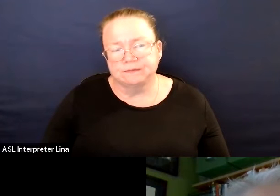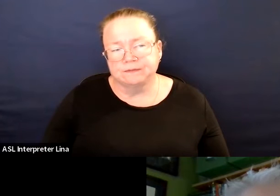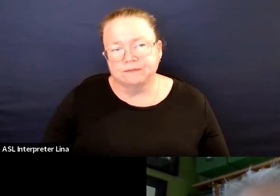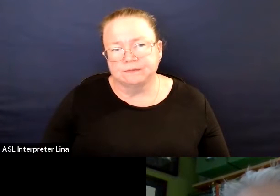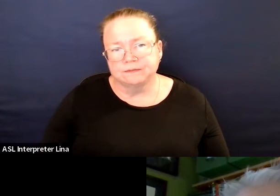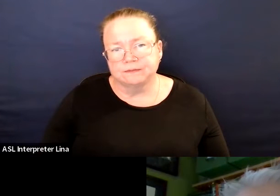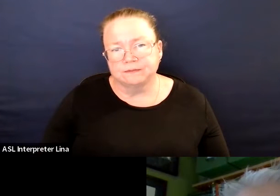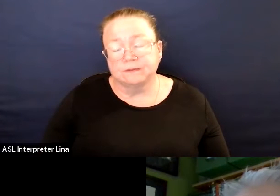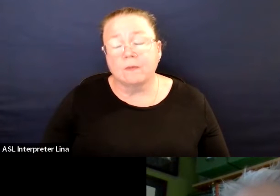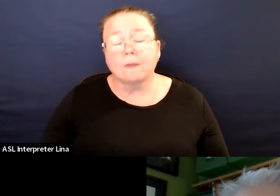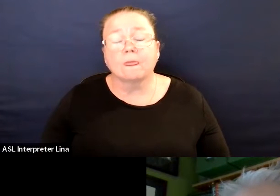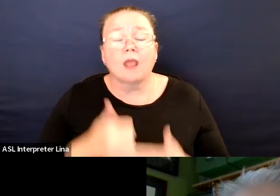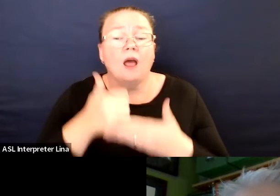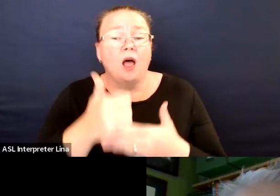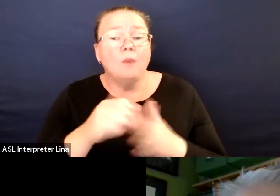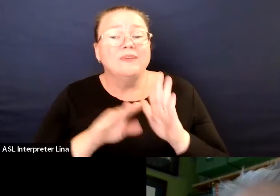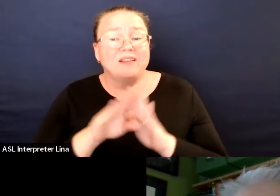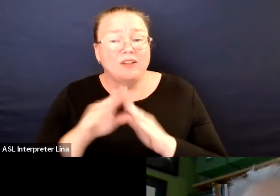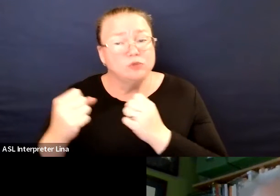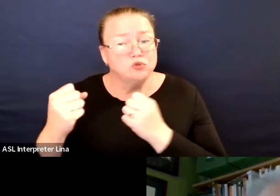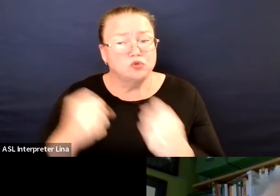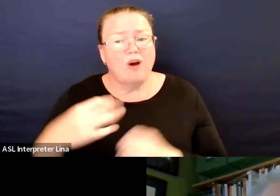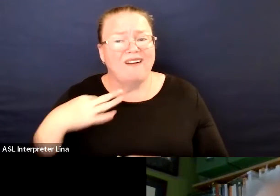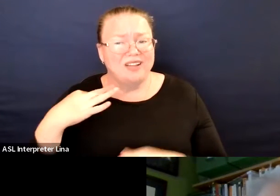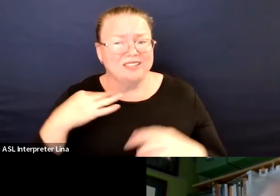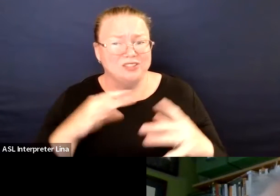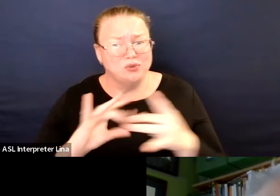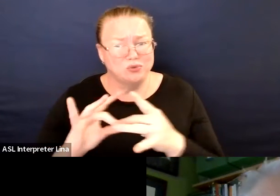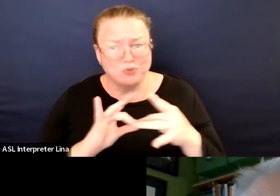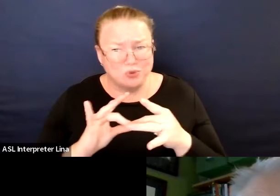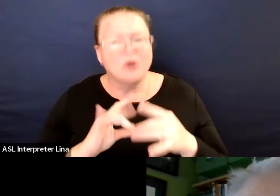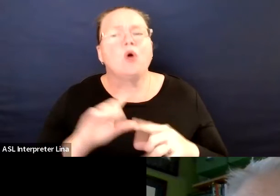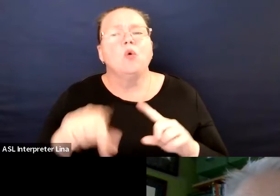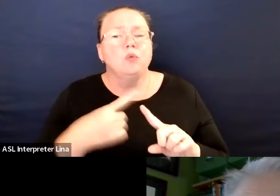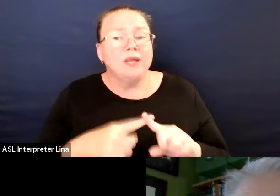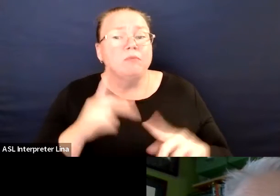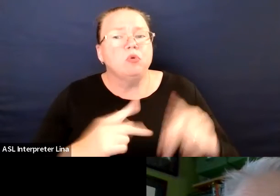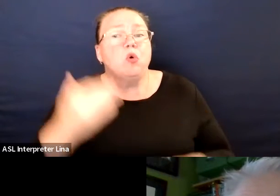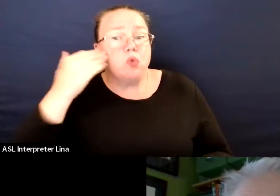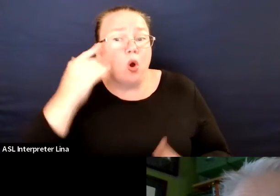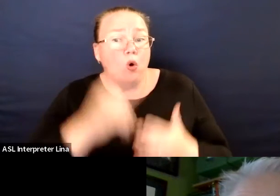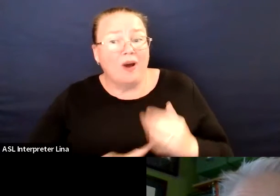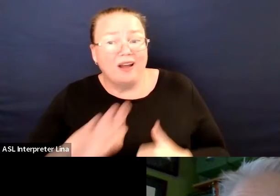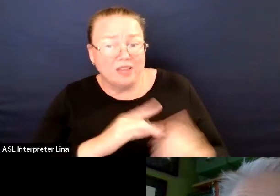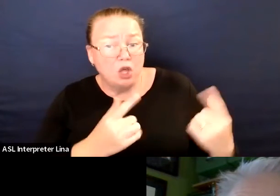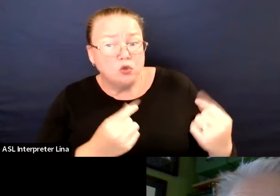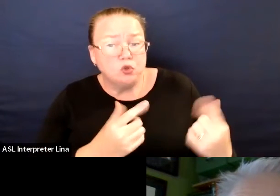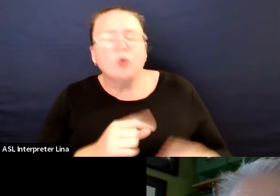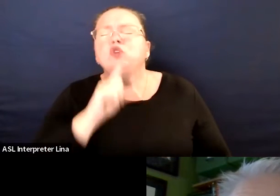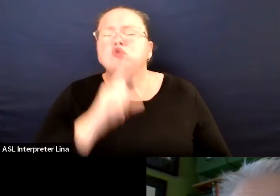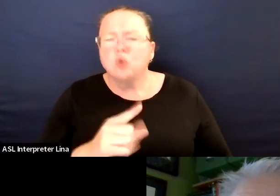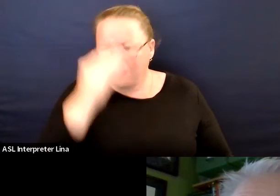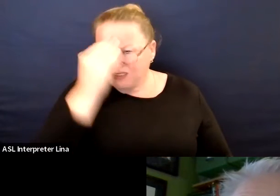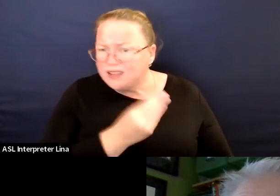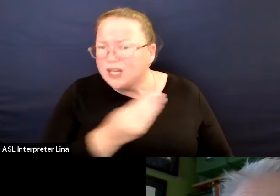And it really helps to build a strong volunteer network when those people know that what they're doing is, and especially letting them